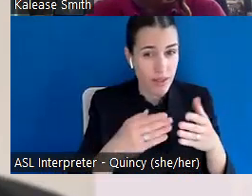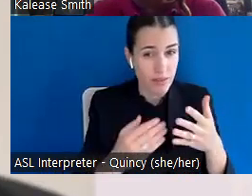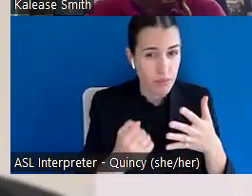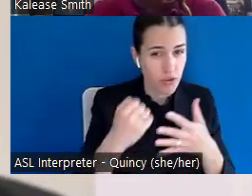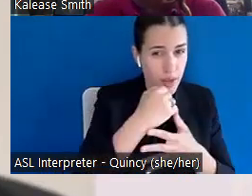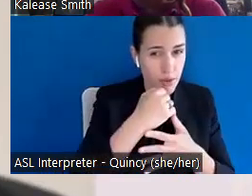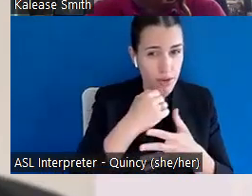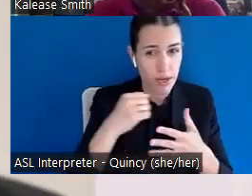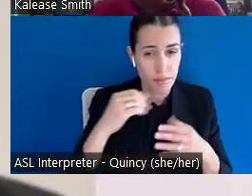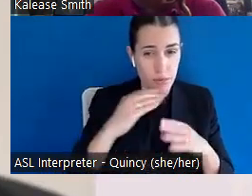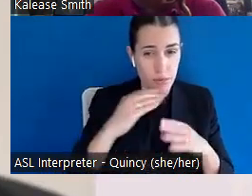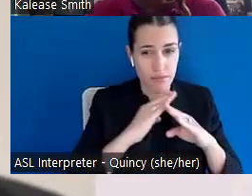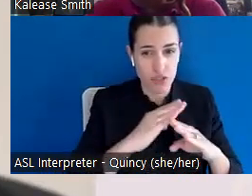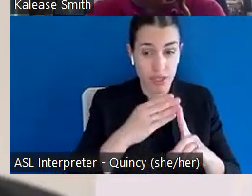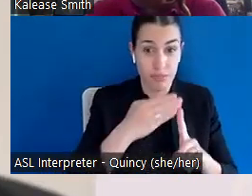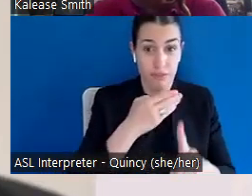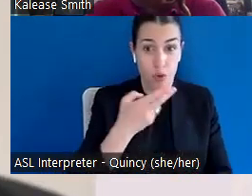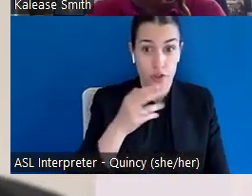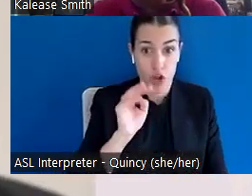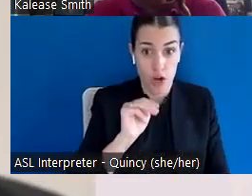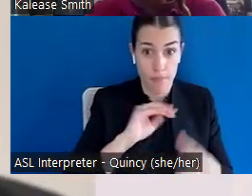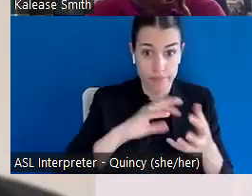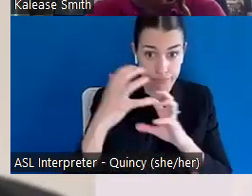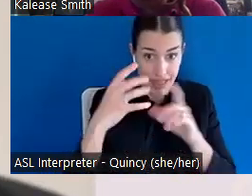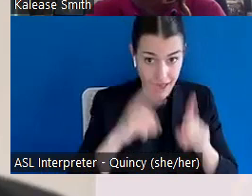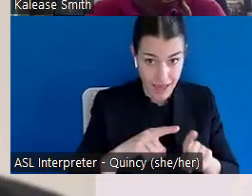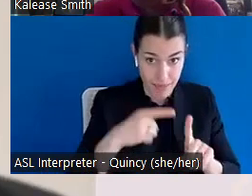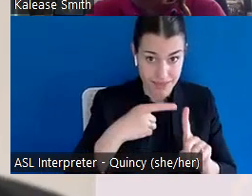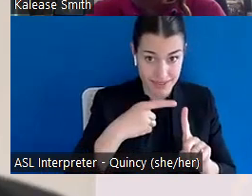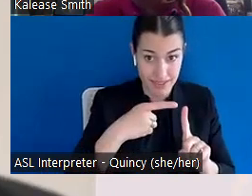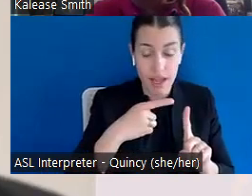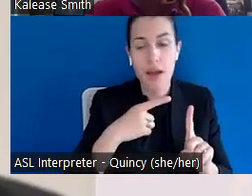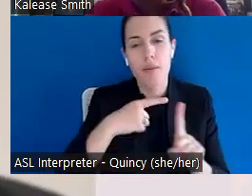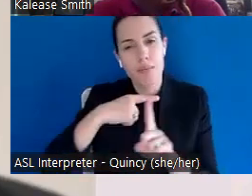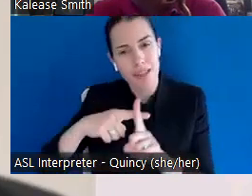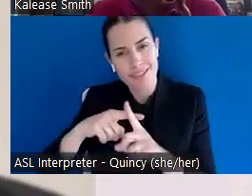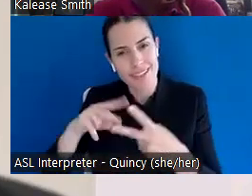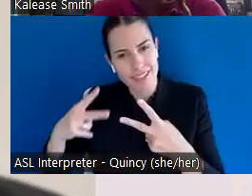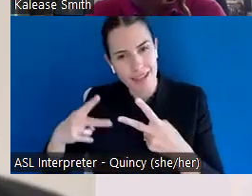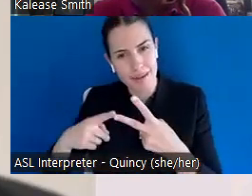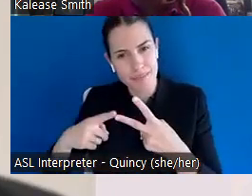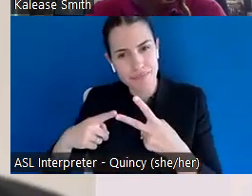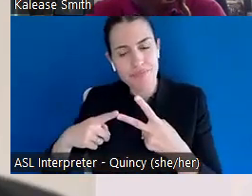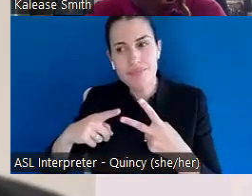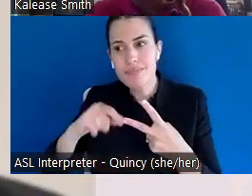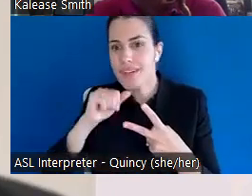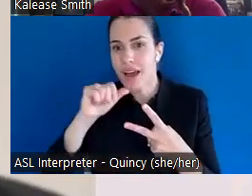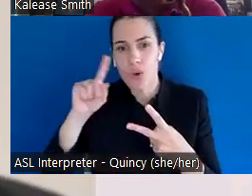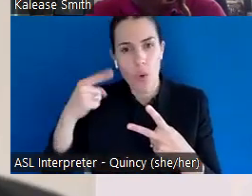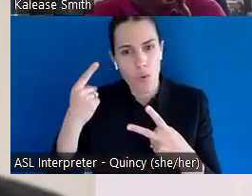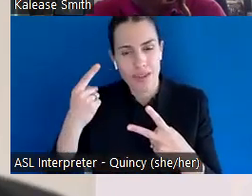prevention before harm ever happens. So we have to work towards that, but also the second piece is that not only do we want to live